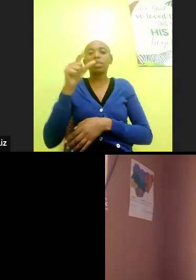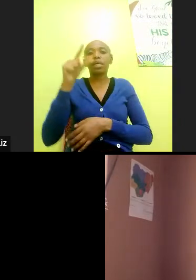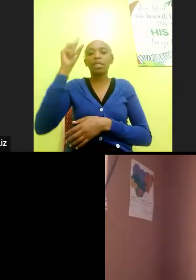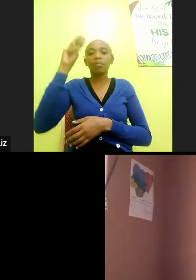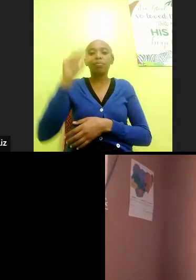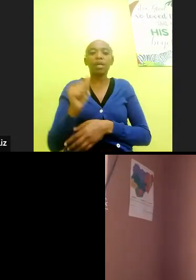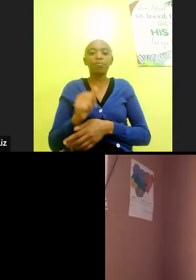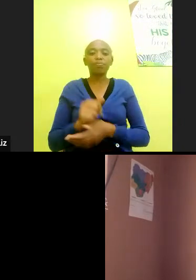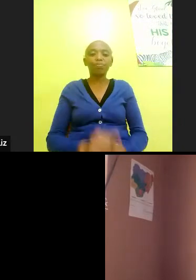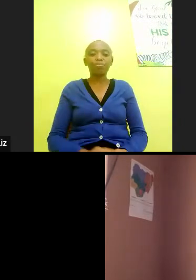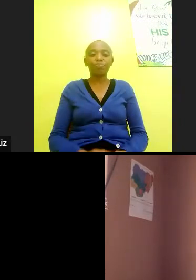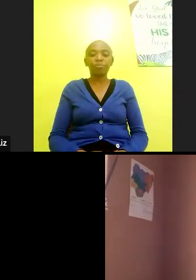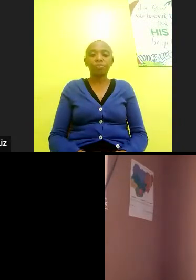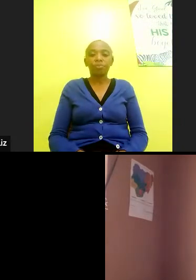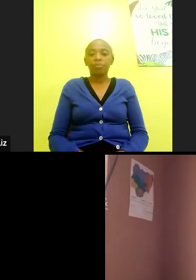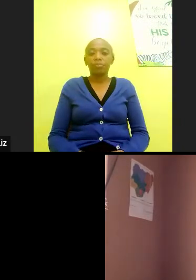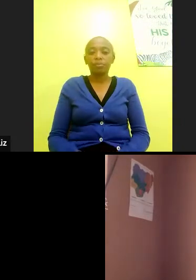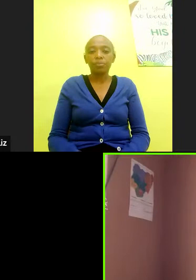yours.